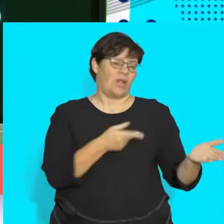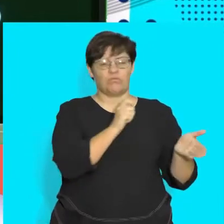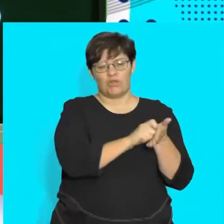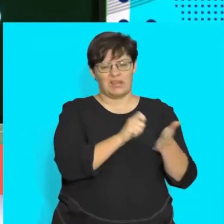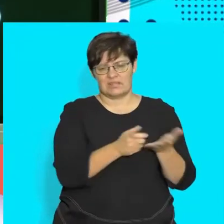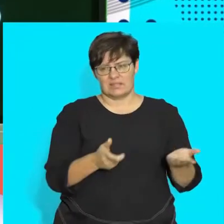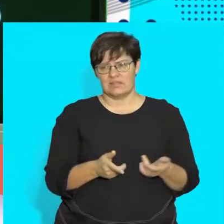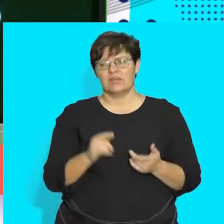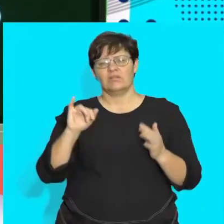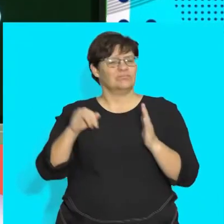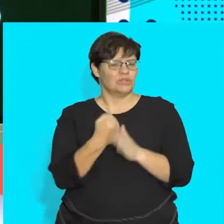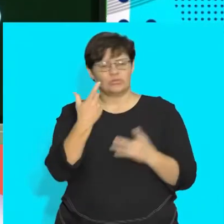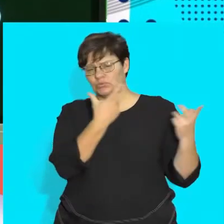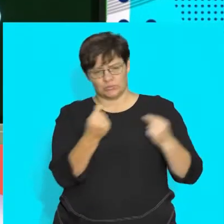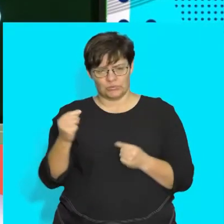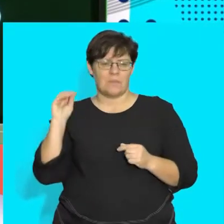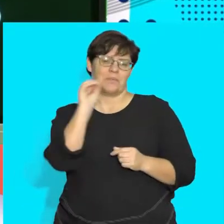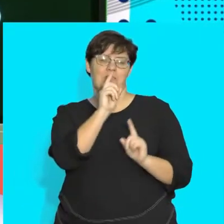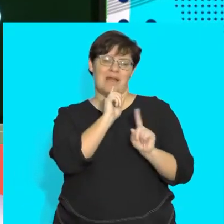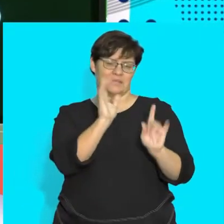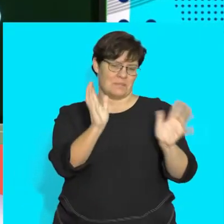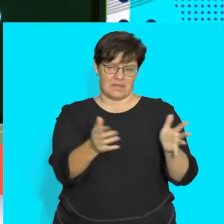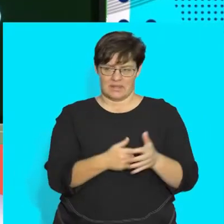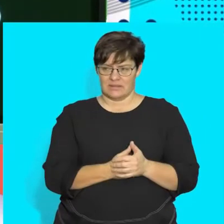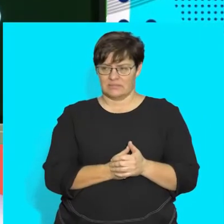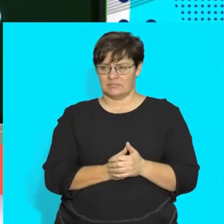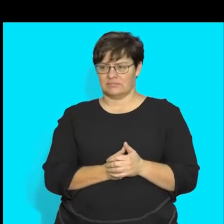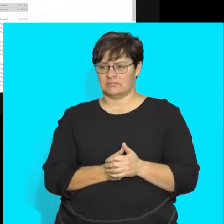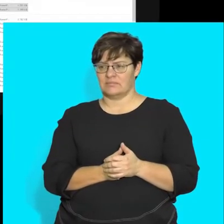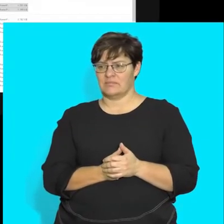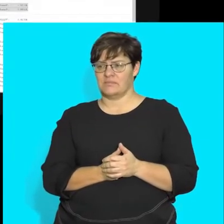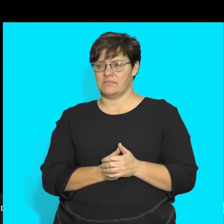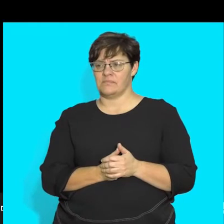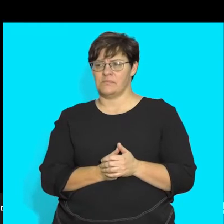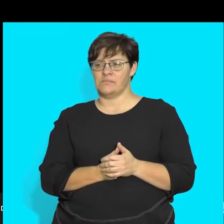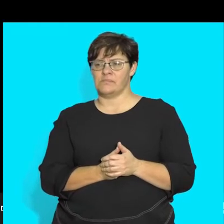test, just do it and write down the answer. So let's go back to our